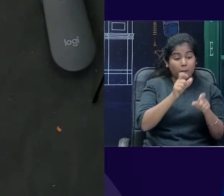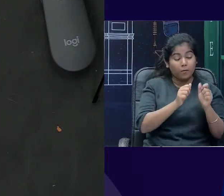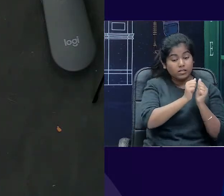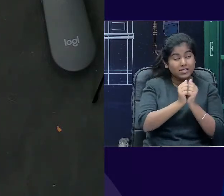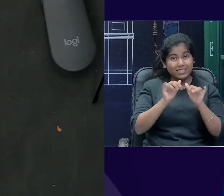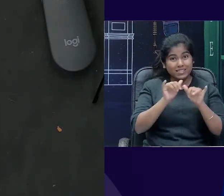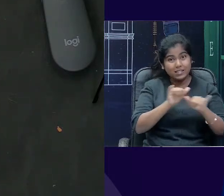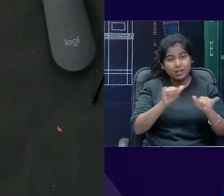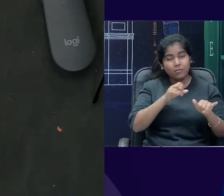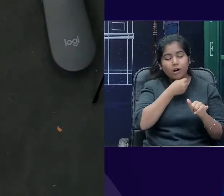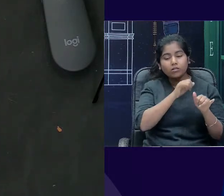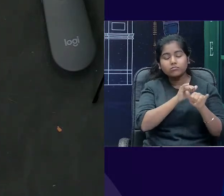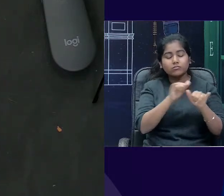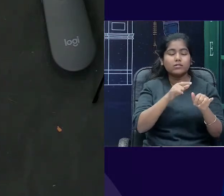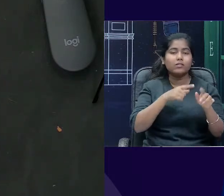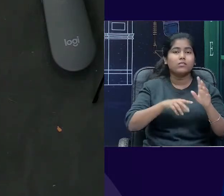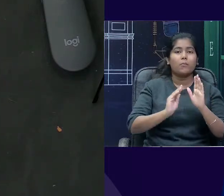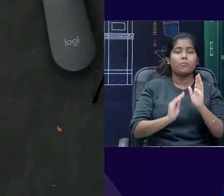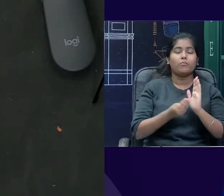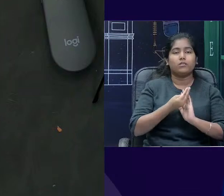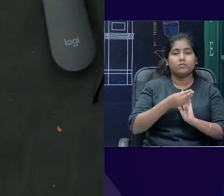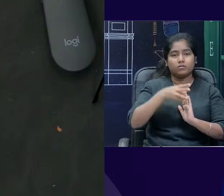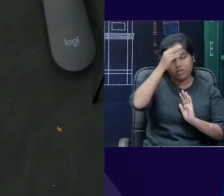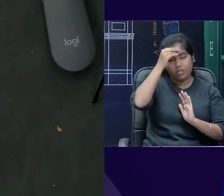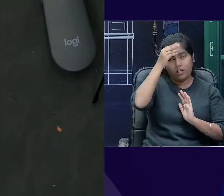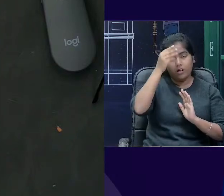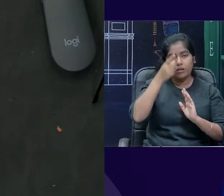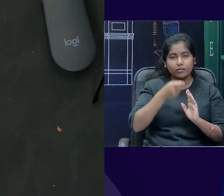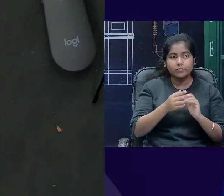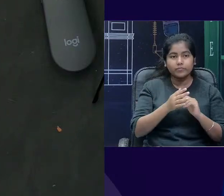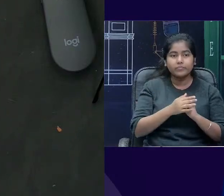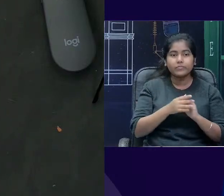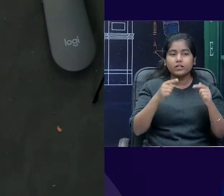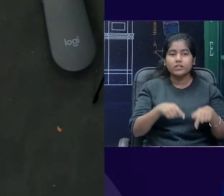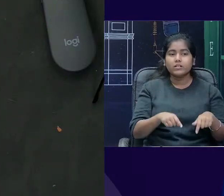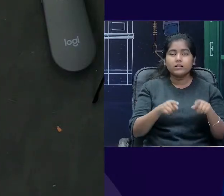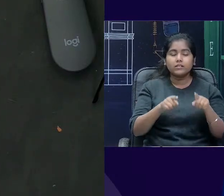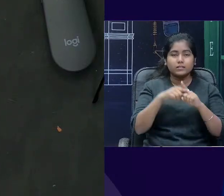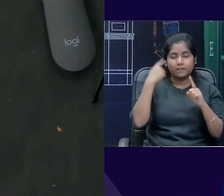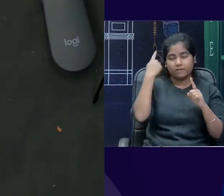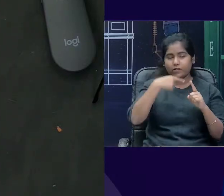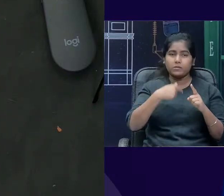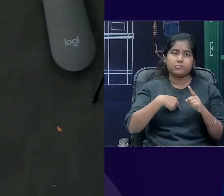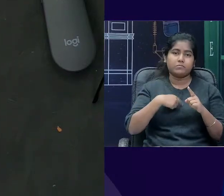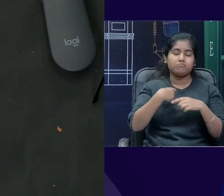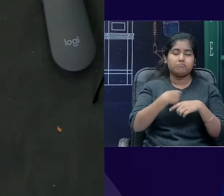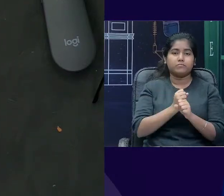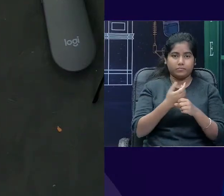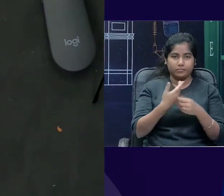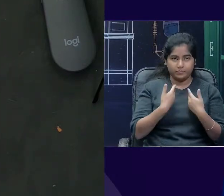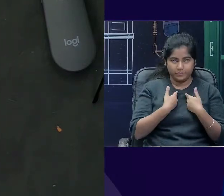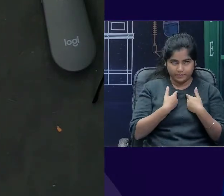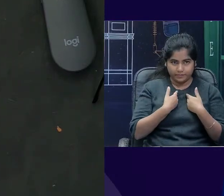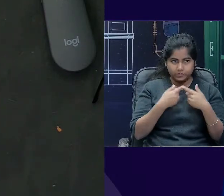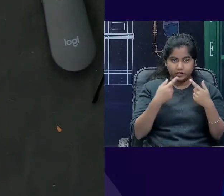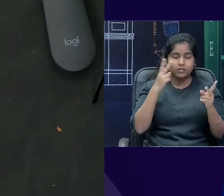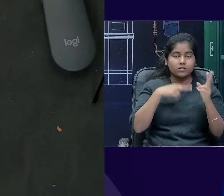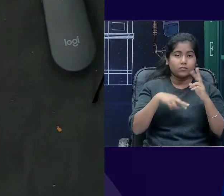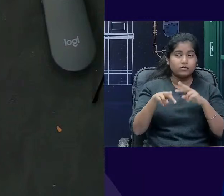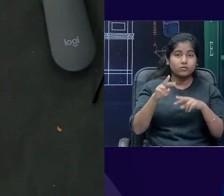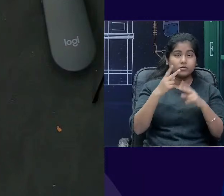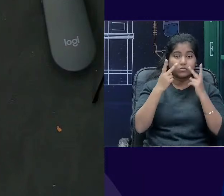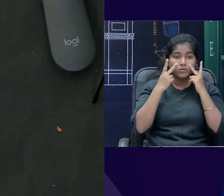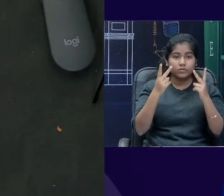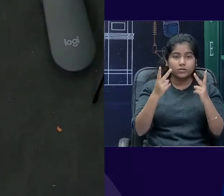Right. So they can collectively make this. This is the face I made. You can see